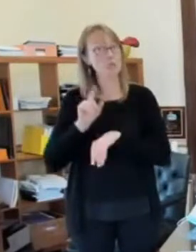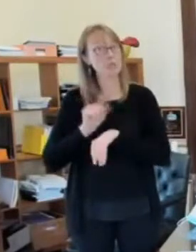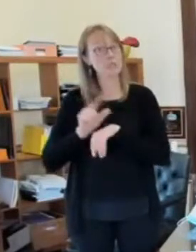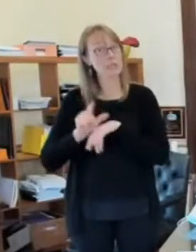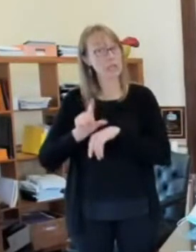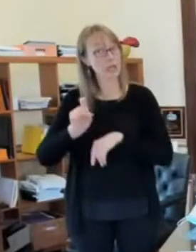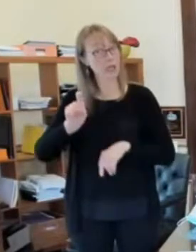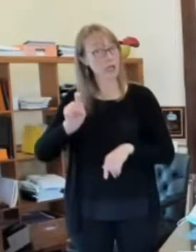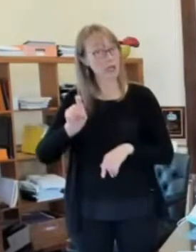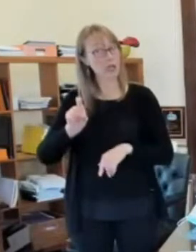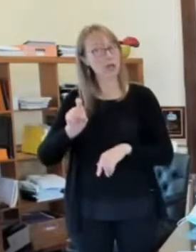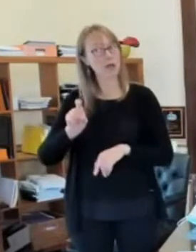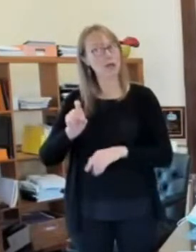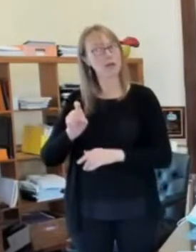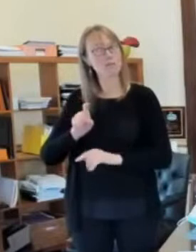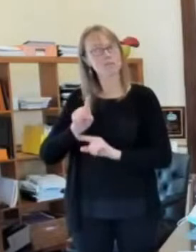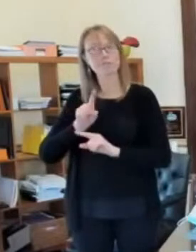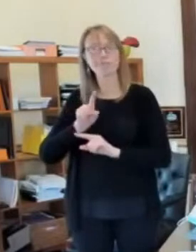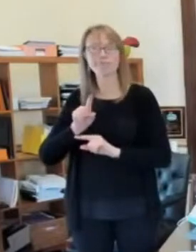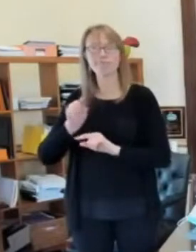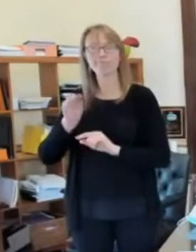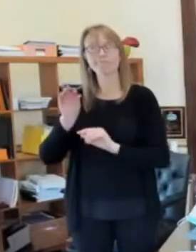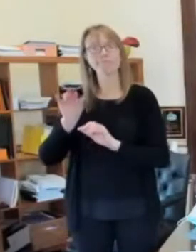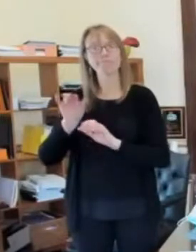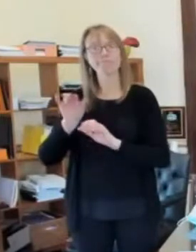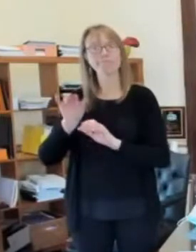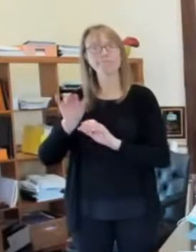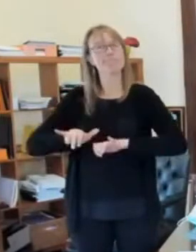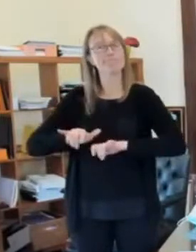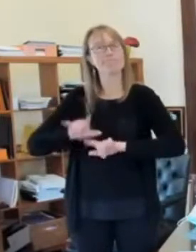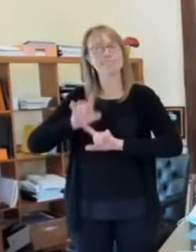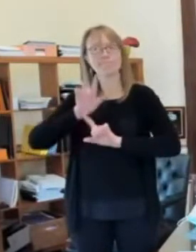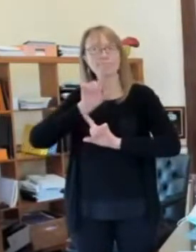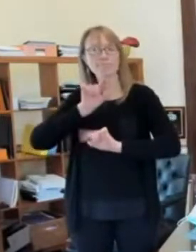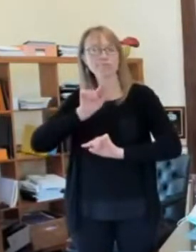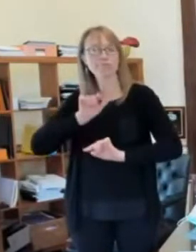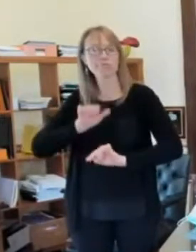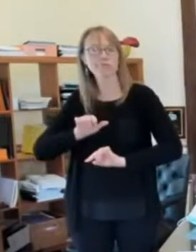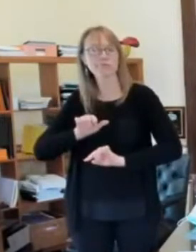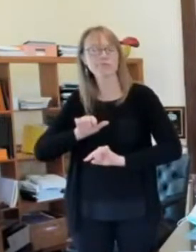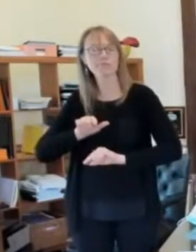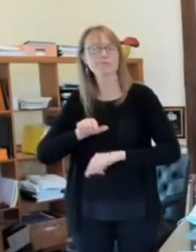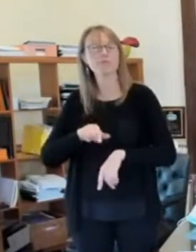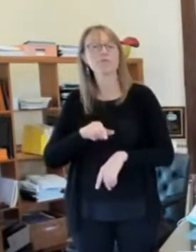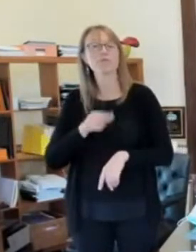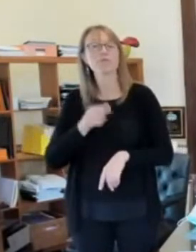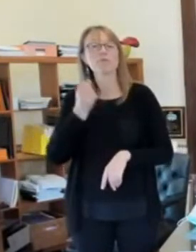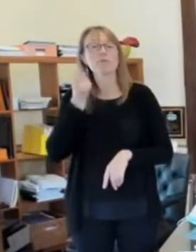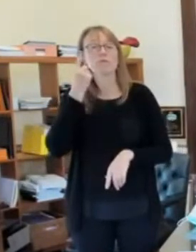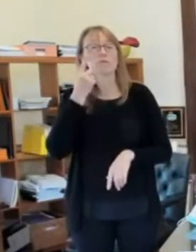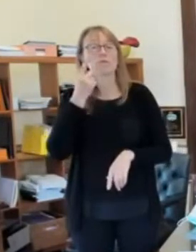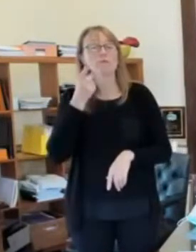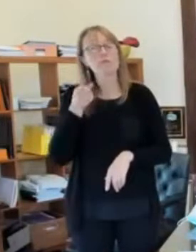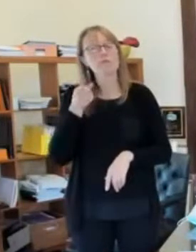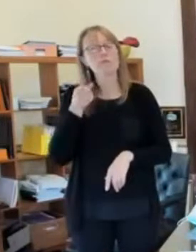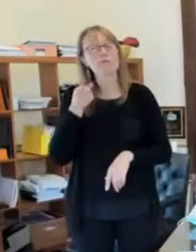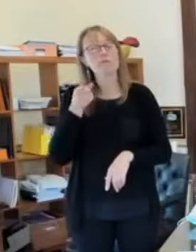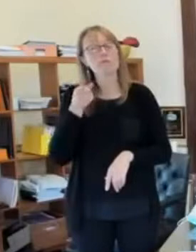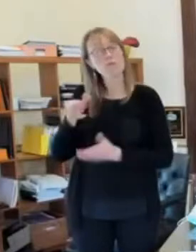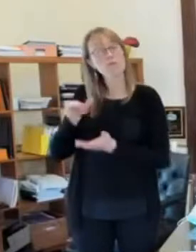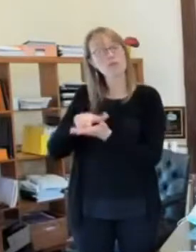what you're signing up for is information. You'll be updated about, okay,